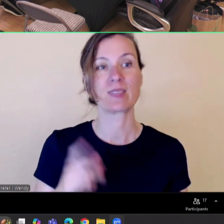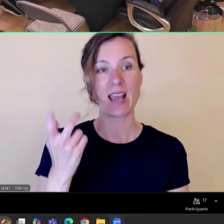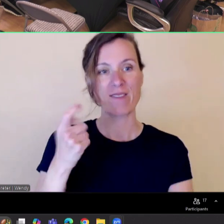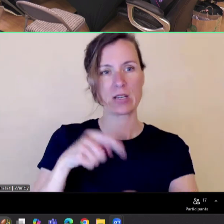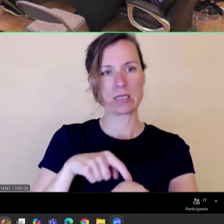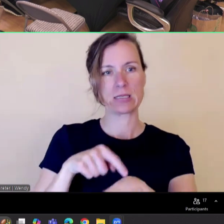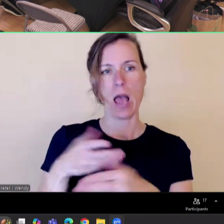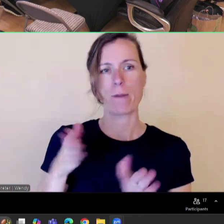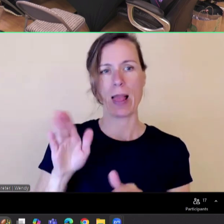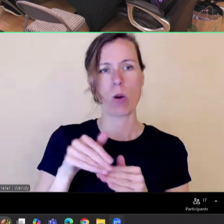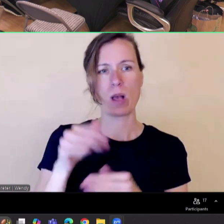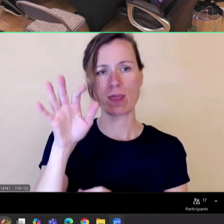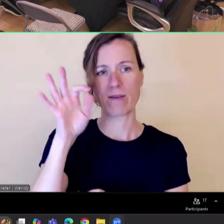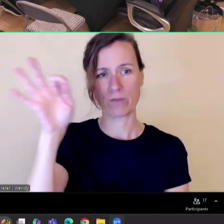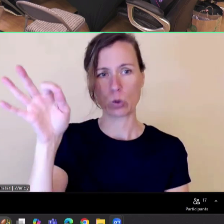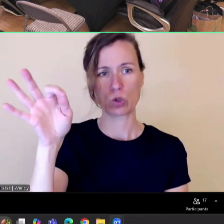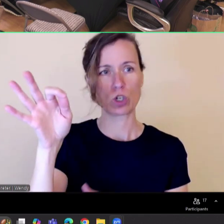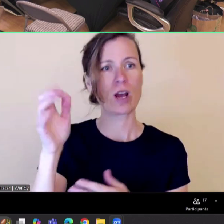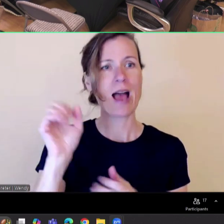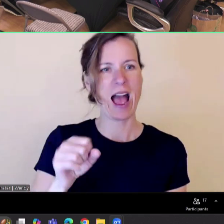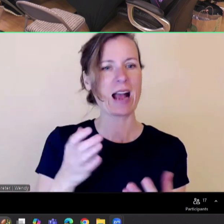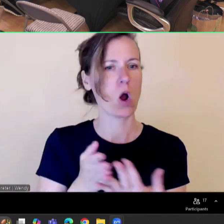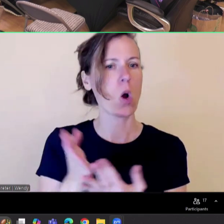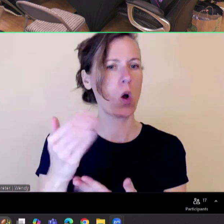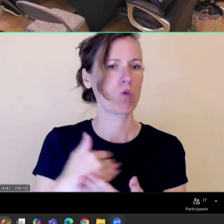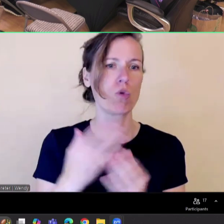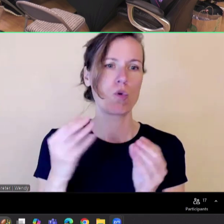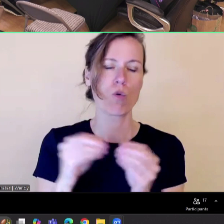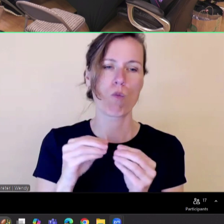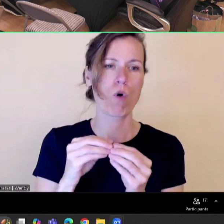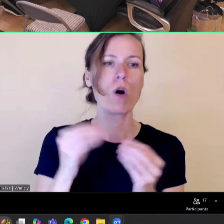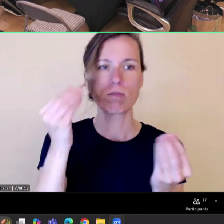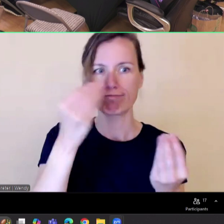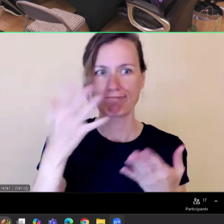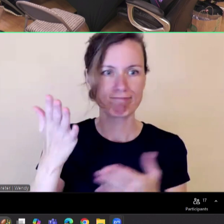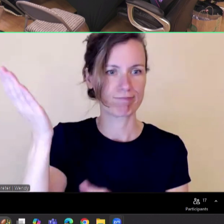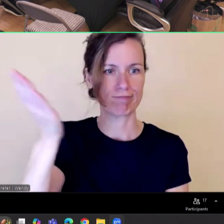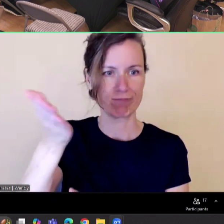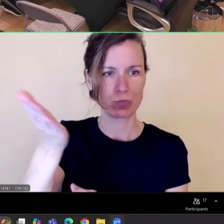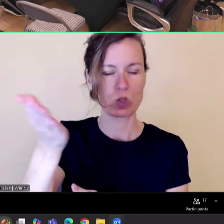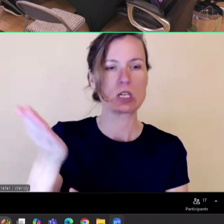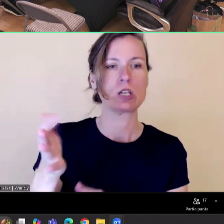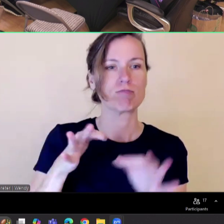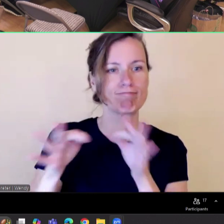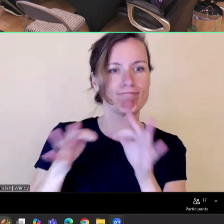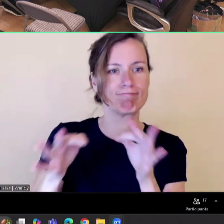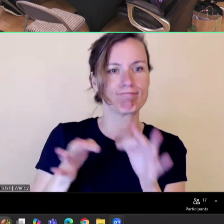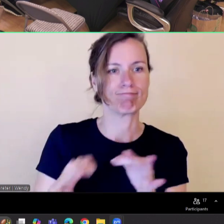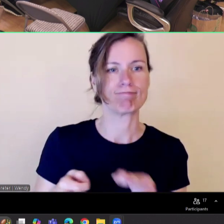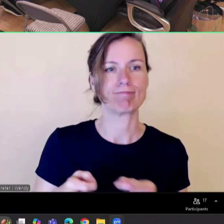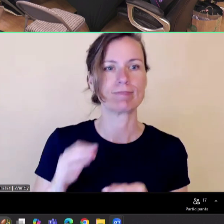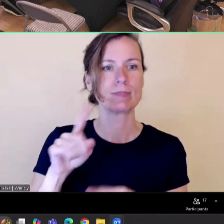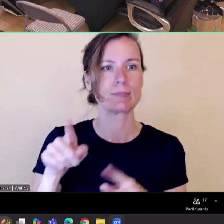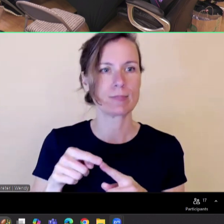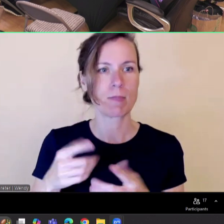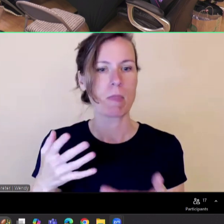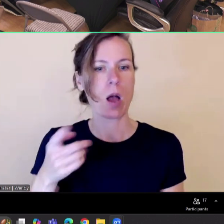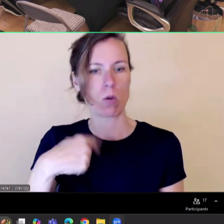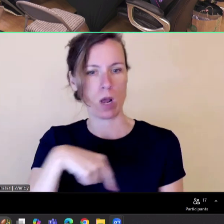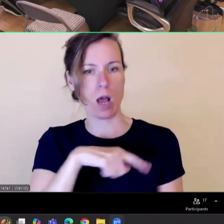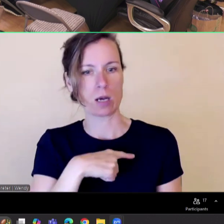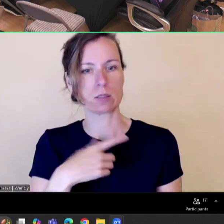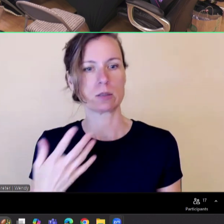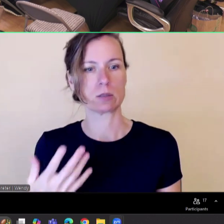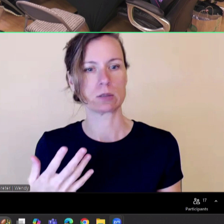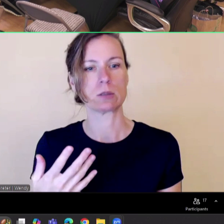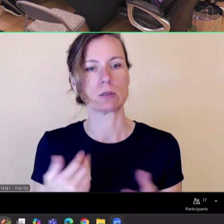I can certainly go through a more comprehensive presentation, a little bit more about us. I think it